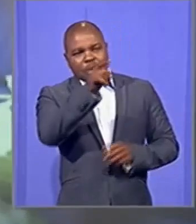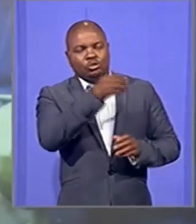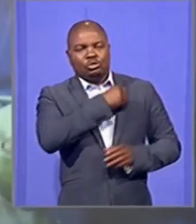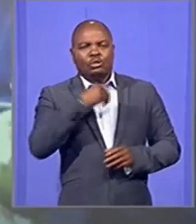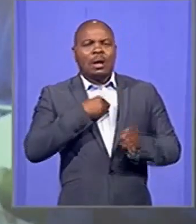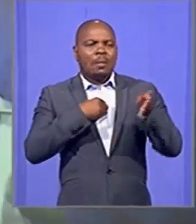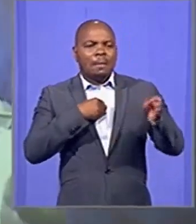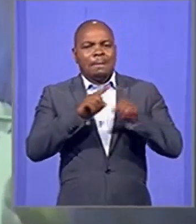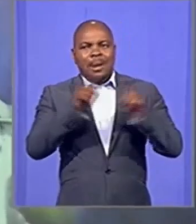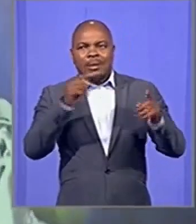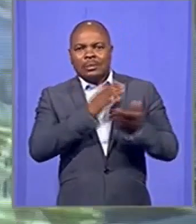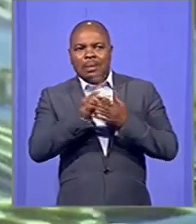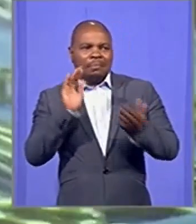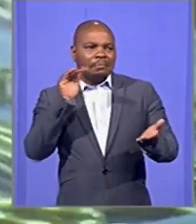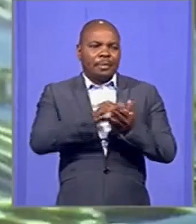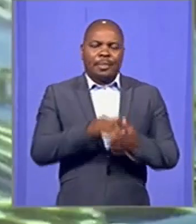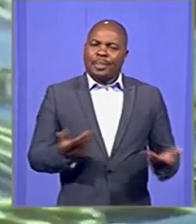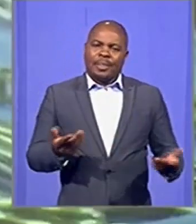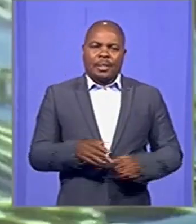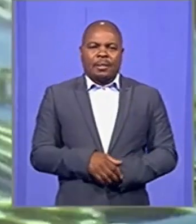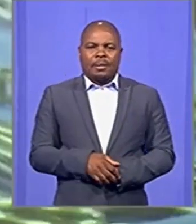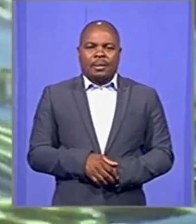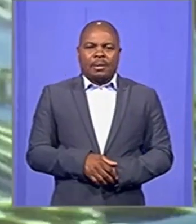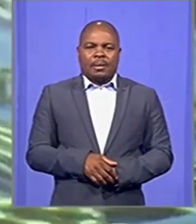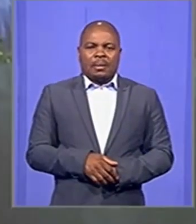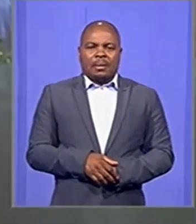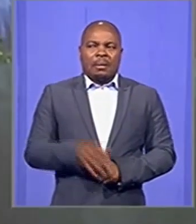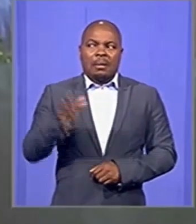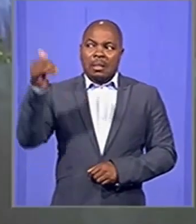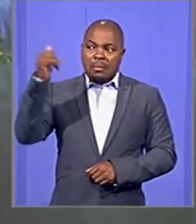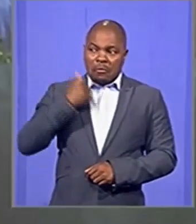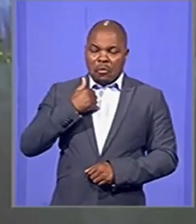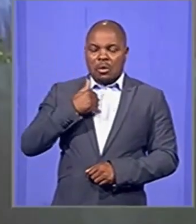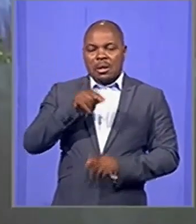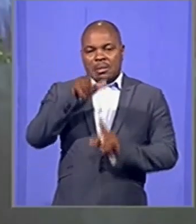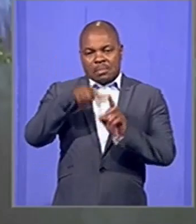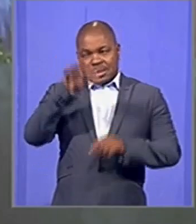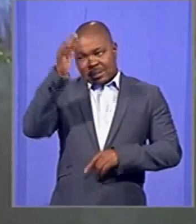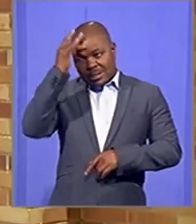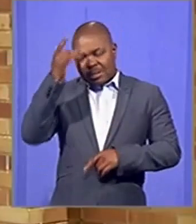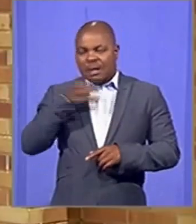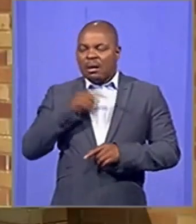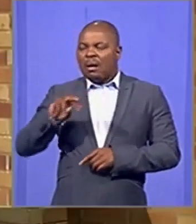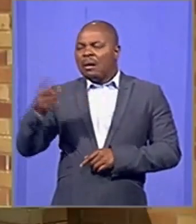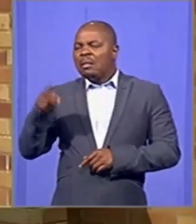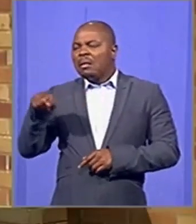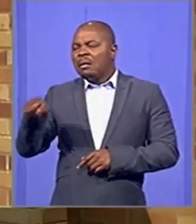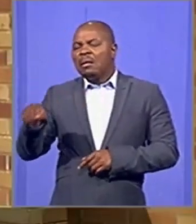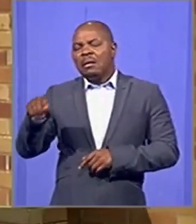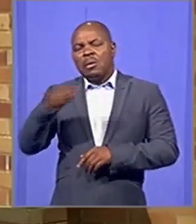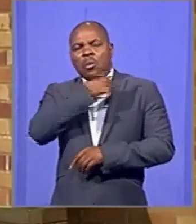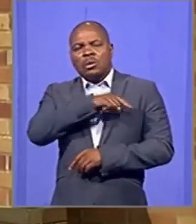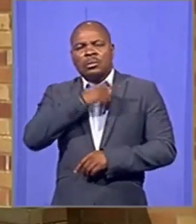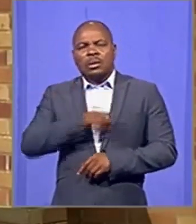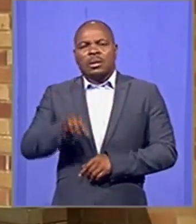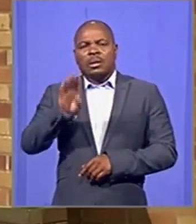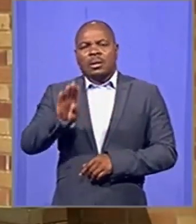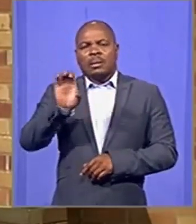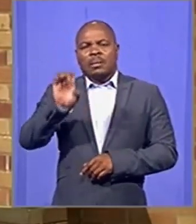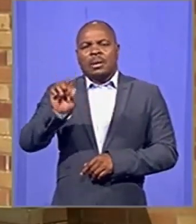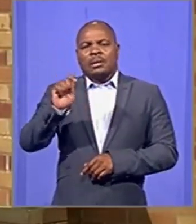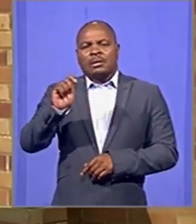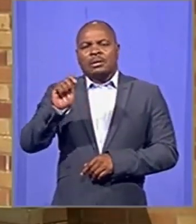bangata ha ba finyelle. I was phoned about a patient in one of the peripheral hospitals in Bethlehem had a kidney abscess,